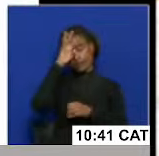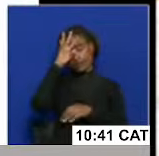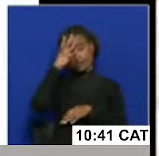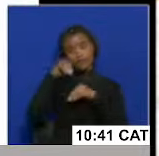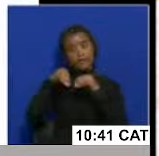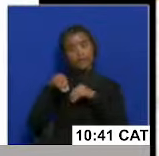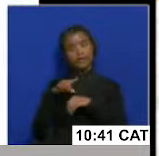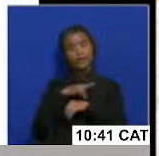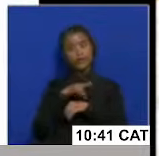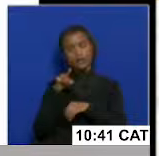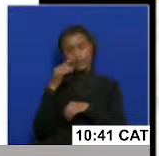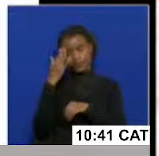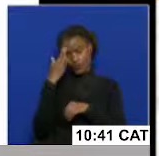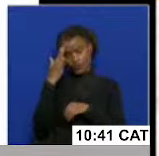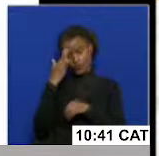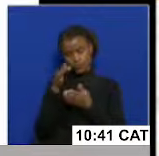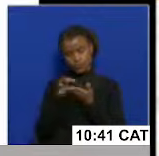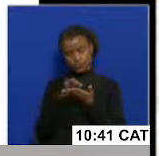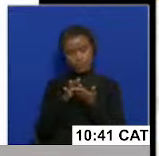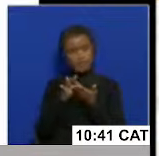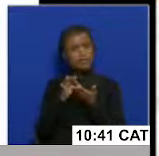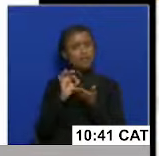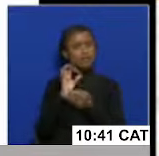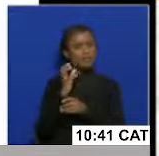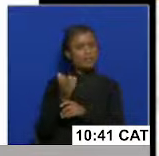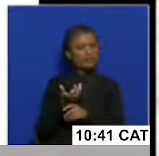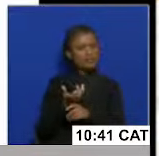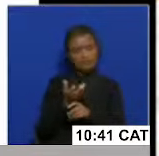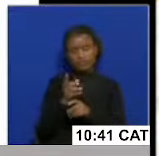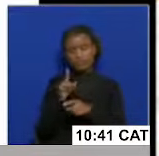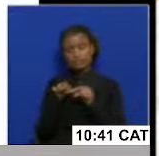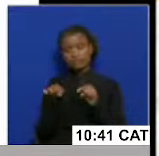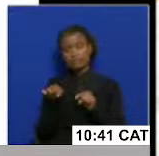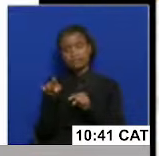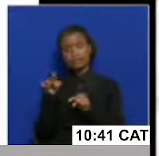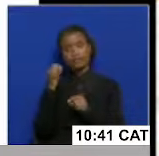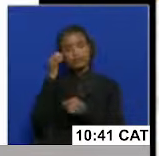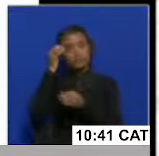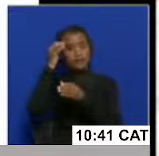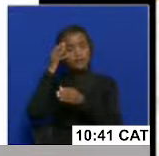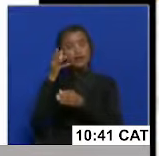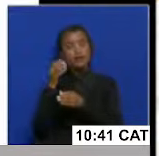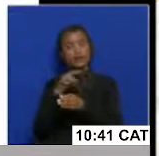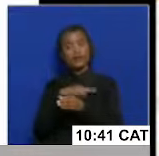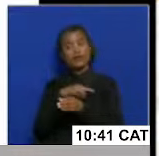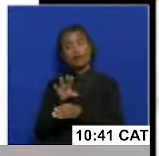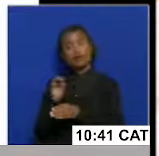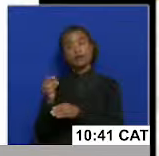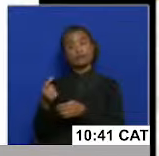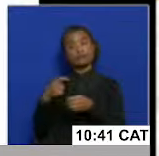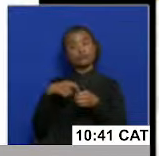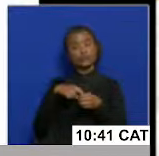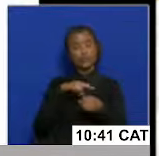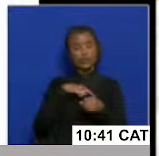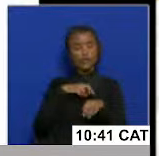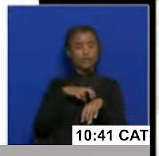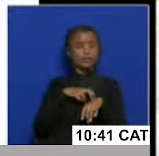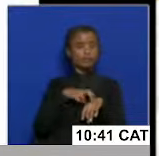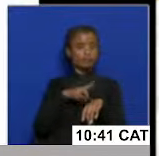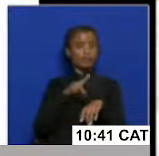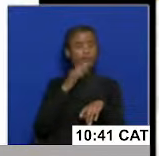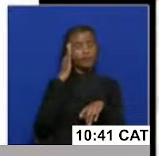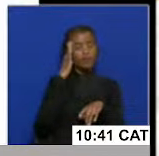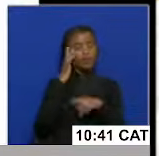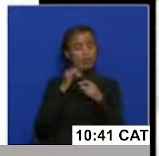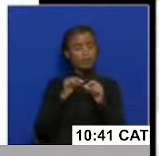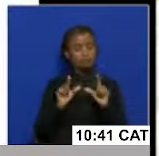stones. I joined him to the call because he knew about the permits required to possess the stones.